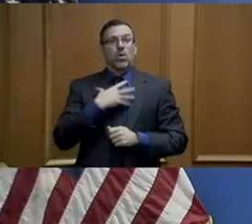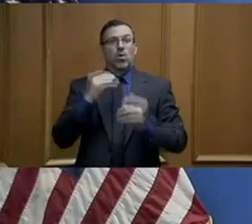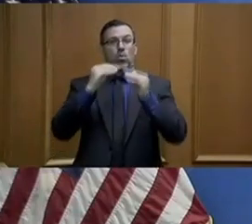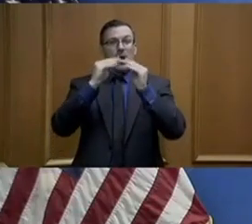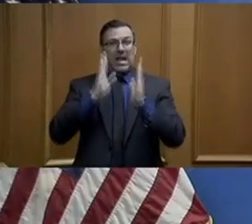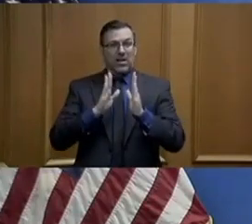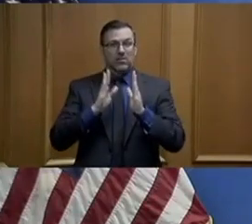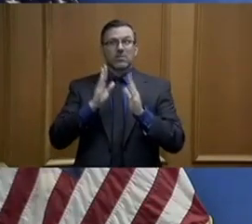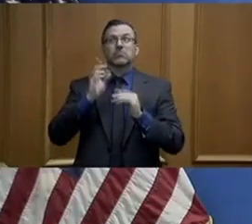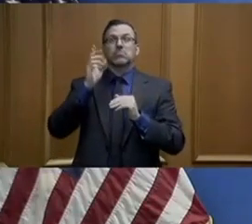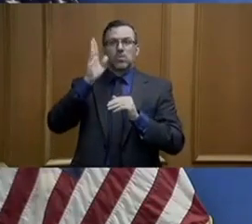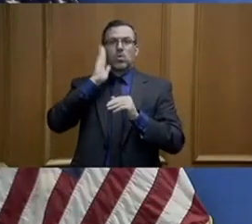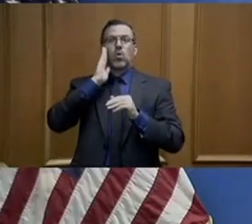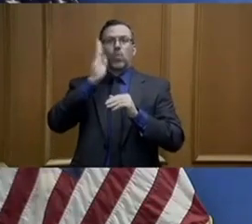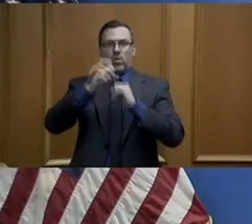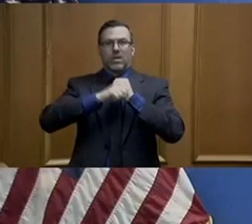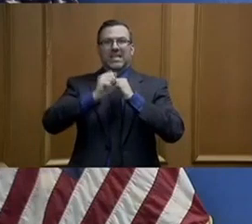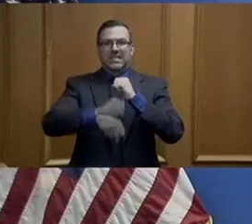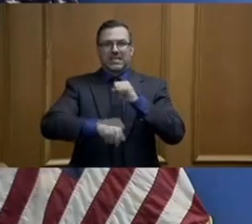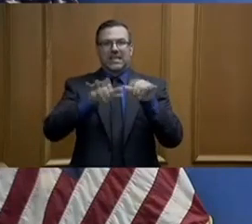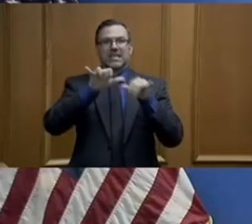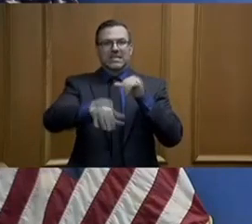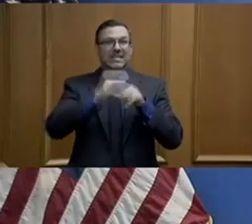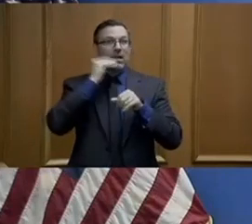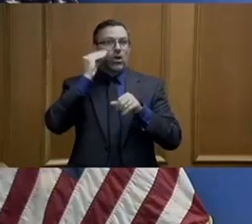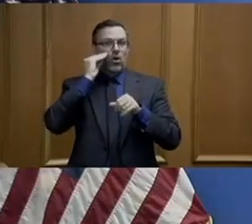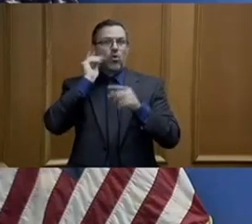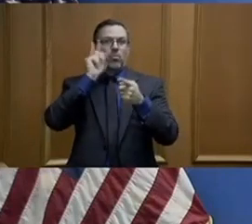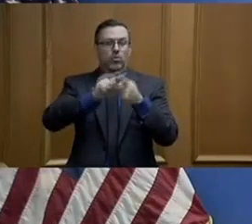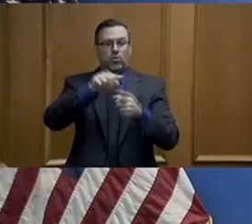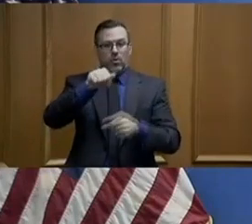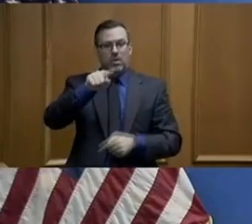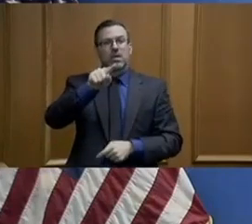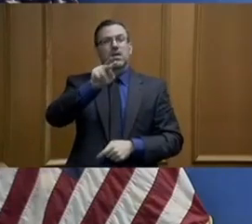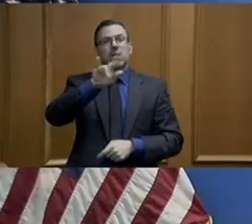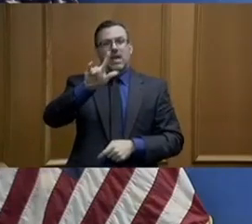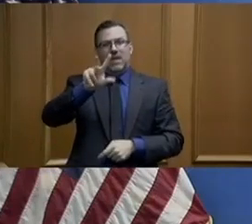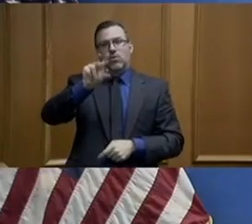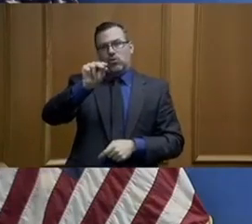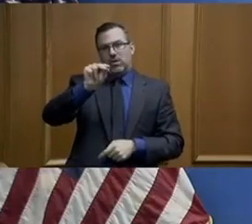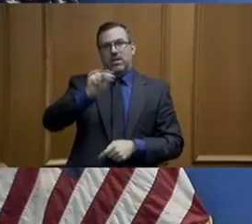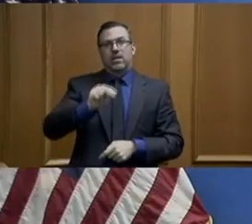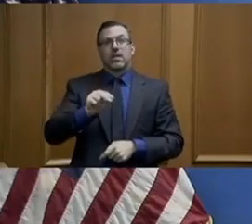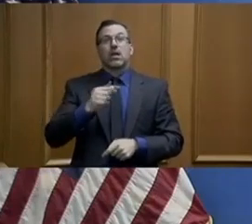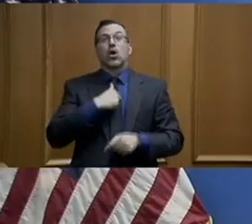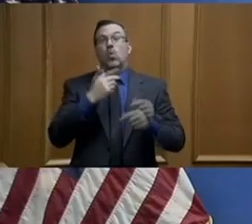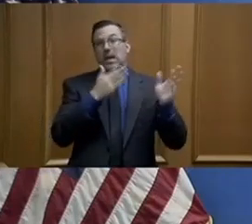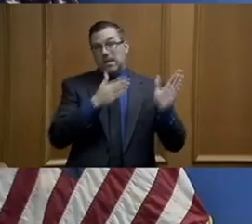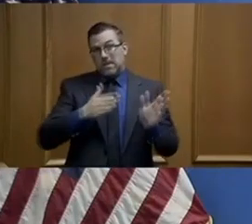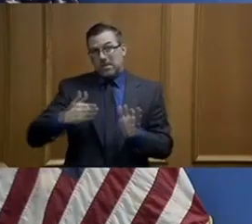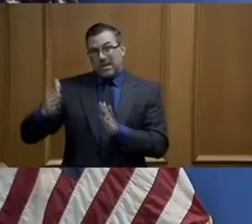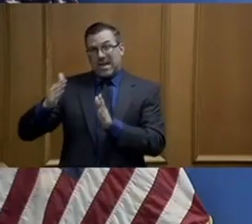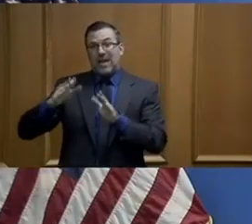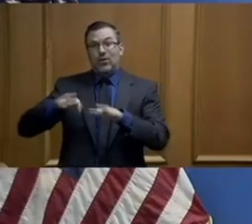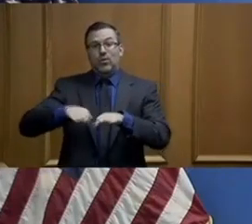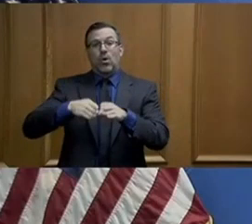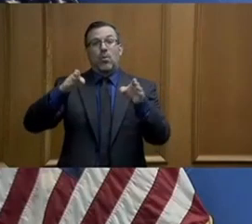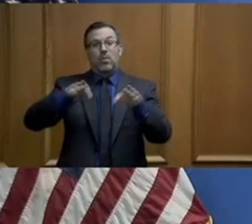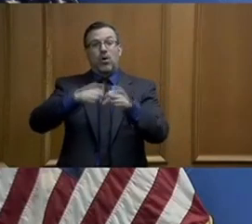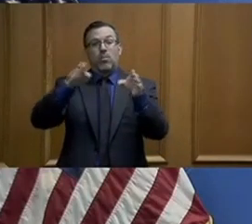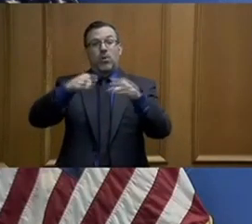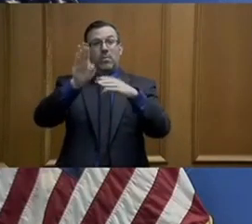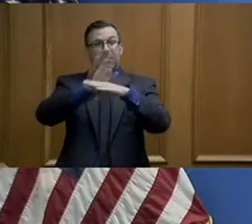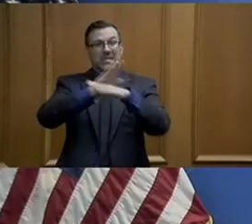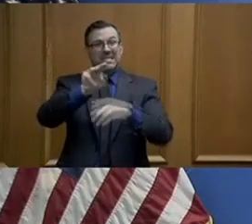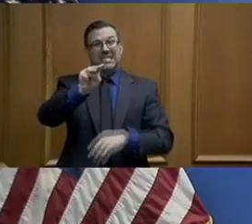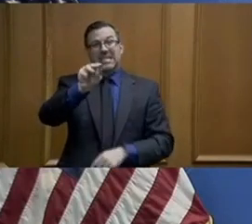we'll extend our stay-at-home order through April 30th and plan to begin reopening our economy in May.